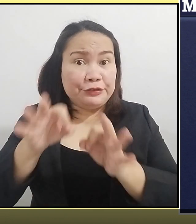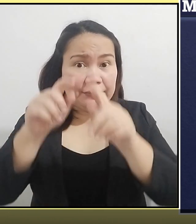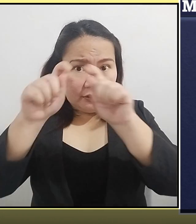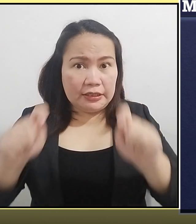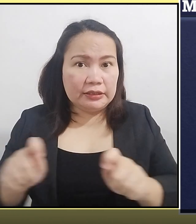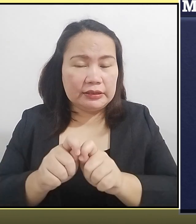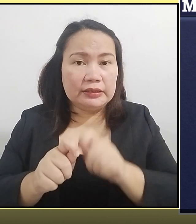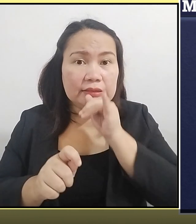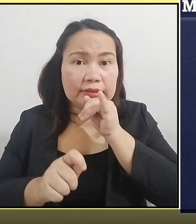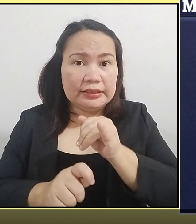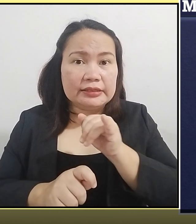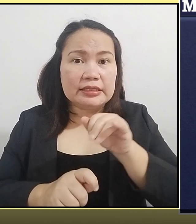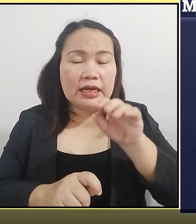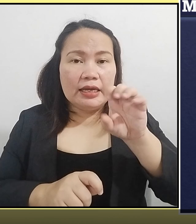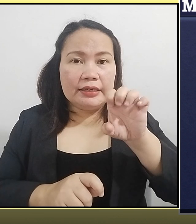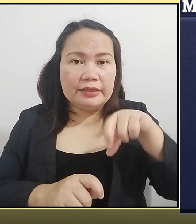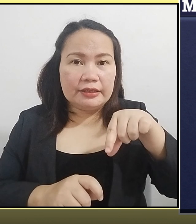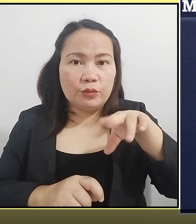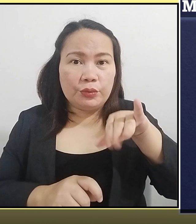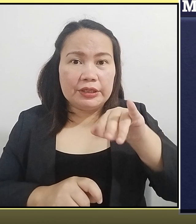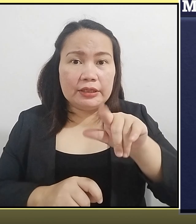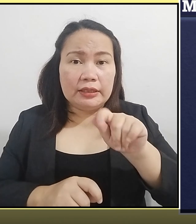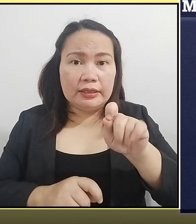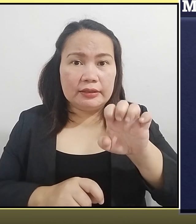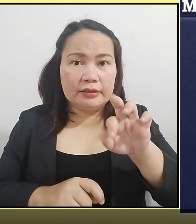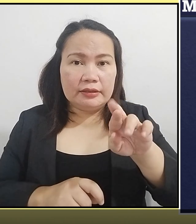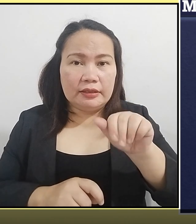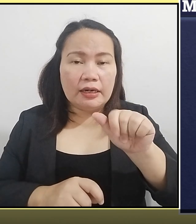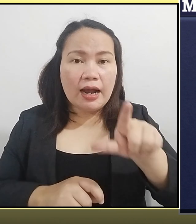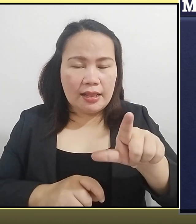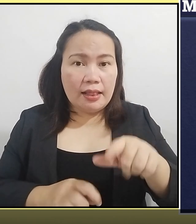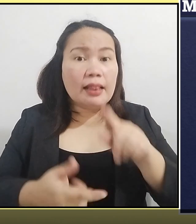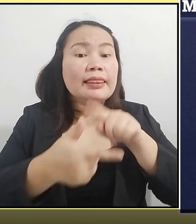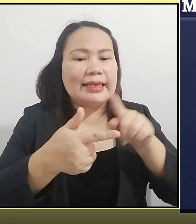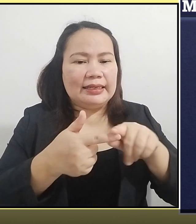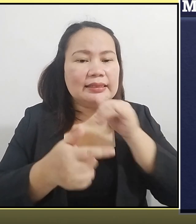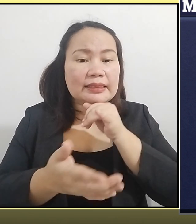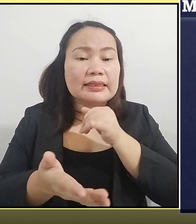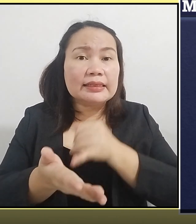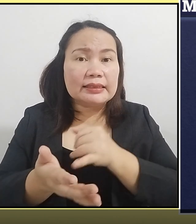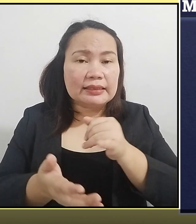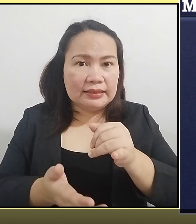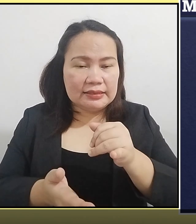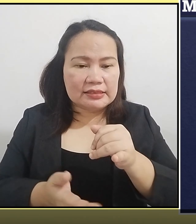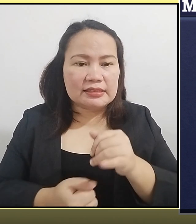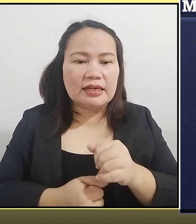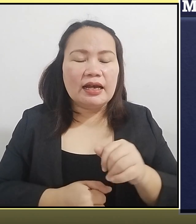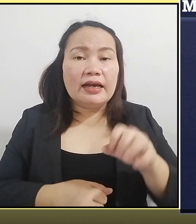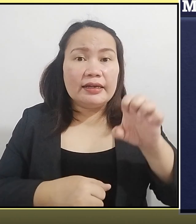is equilateral, then it is equiangular.